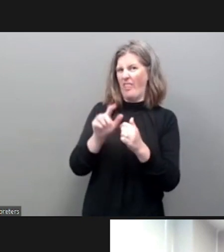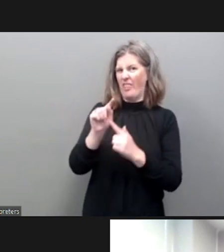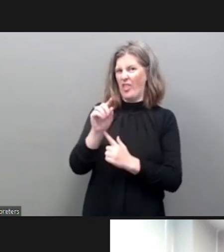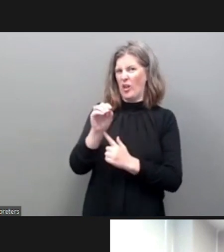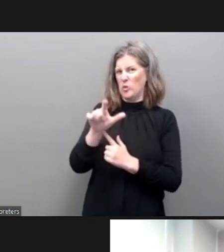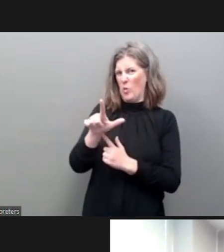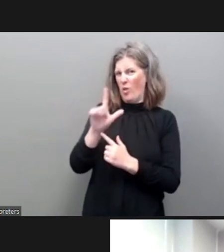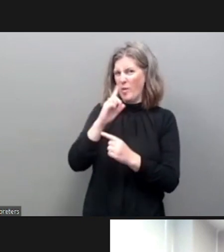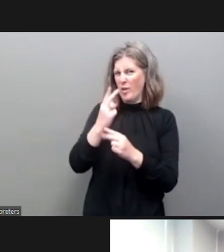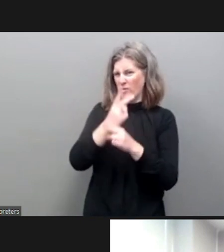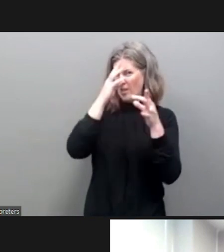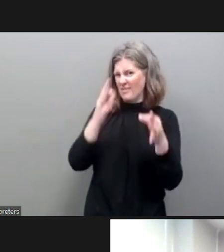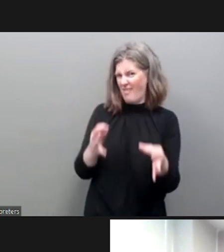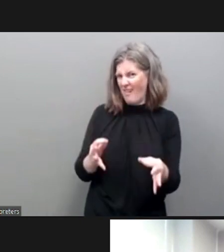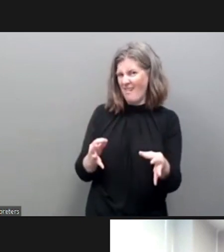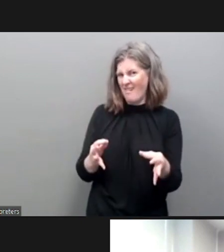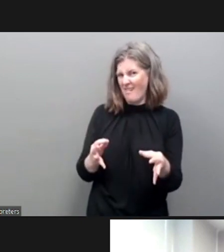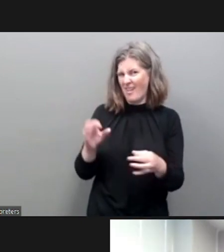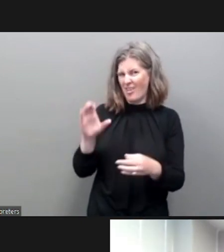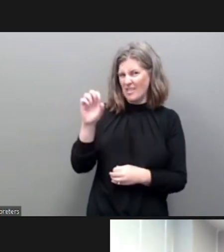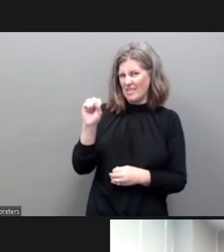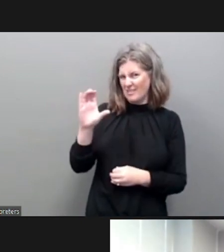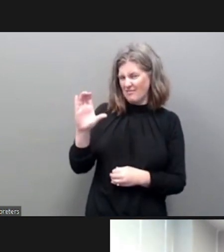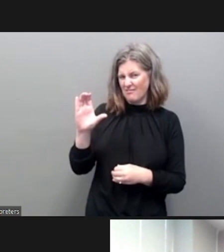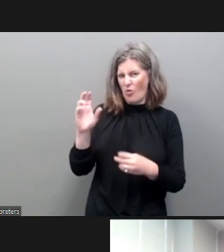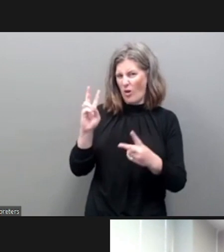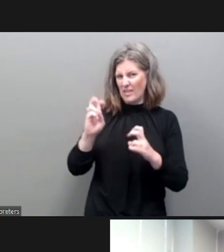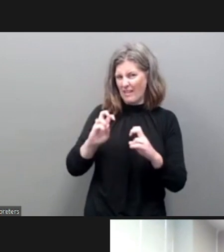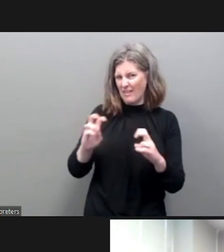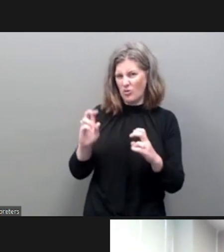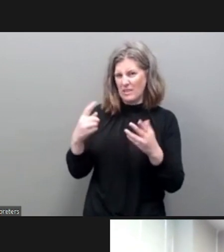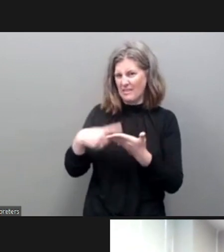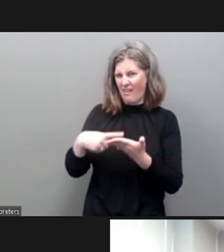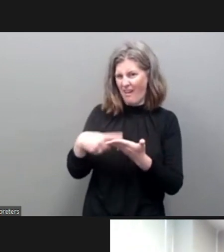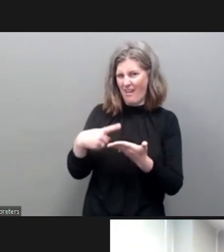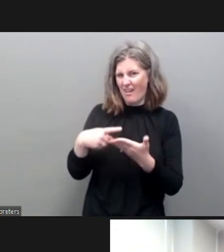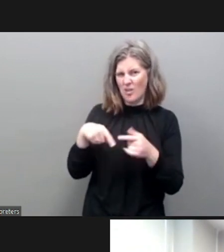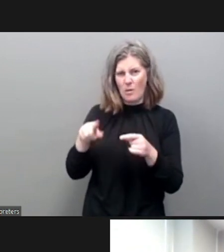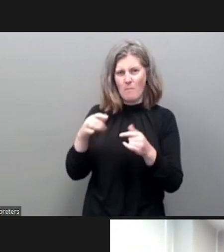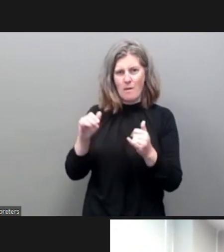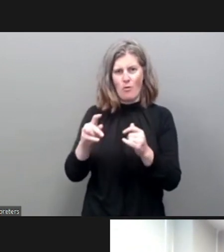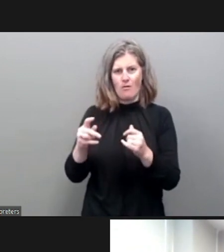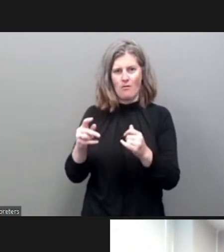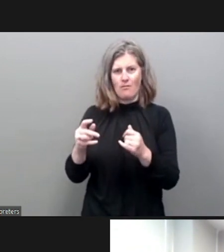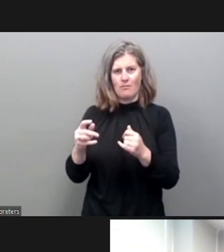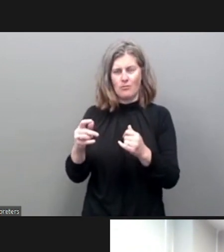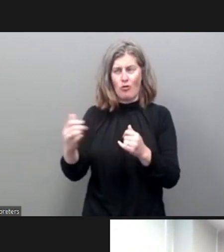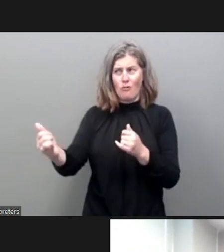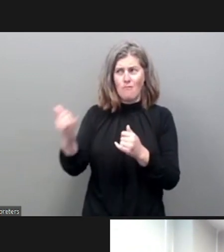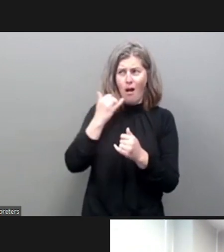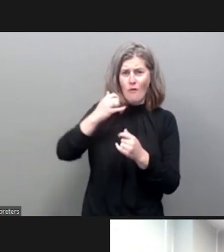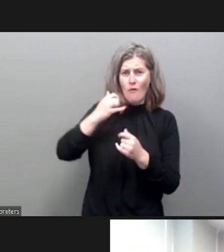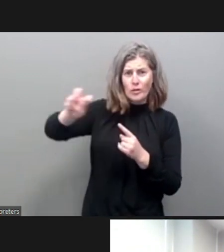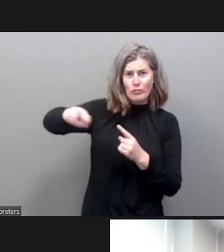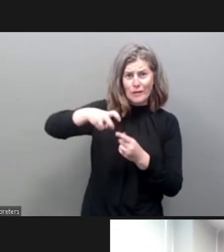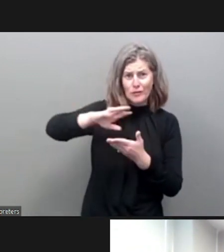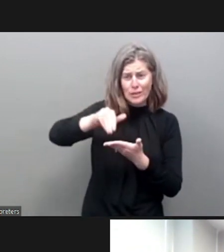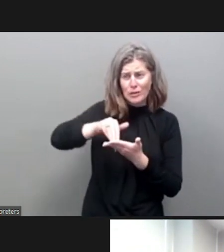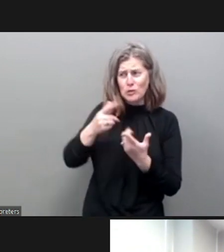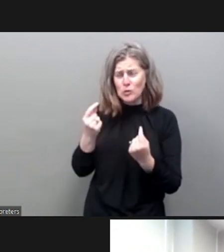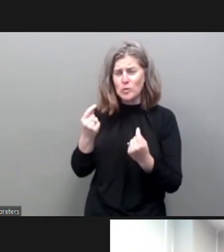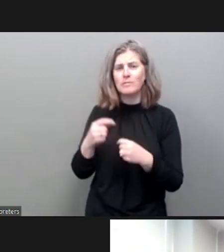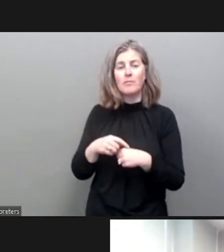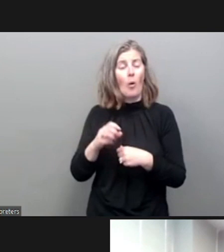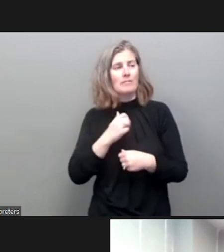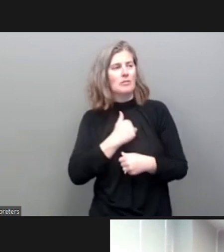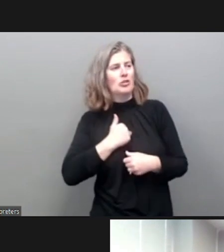be used or assessed or discussed when people call to make a transfer to the transfer center. Jennifer. Great, my